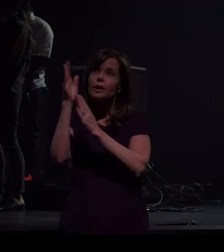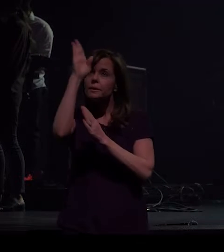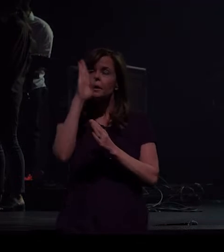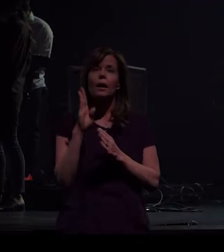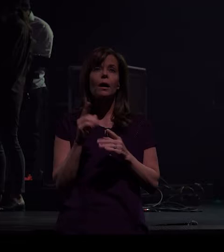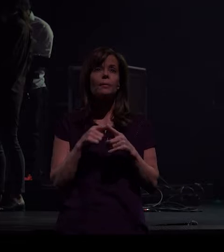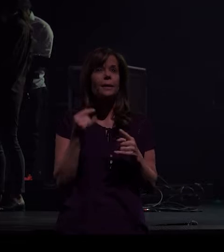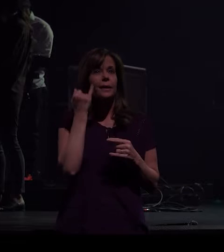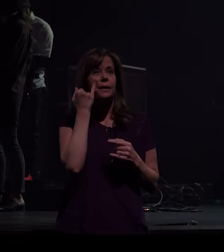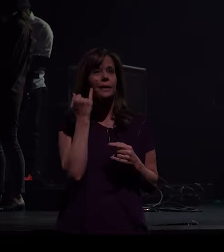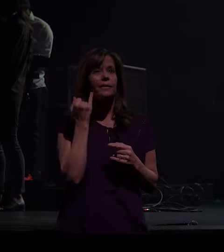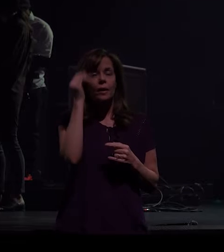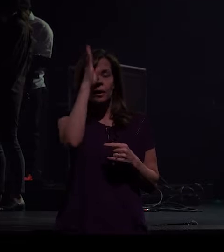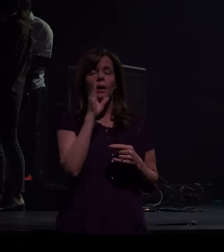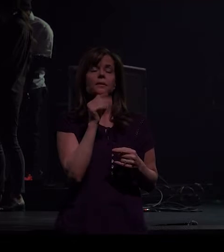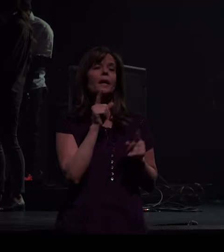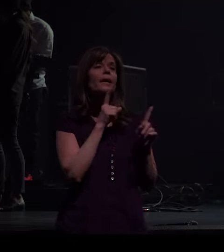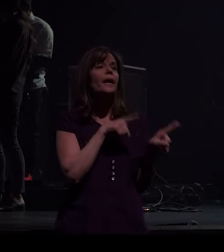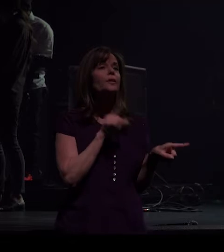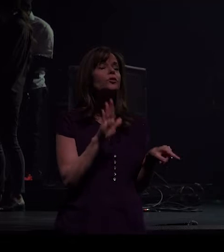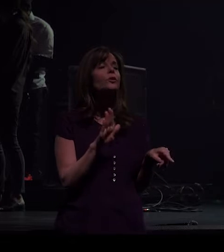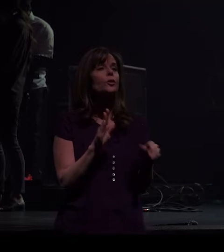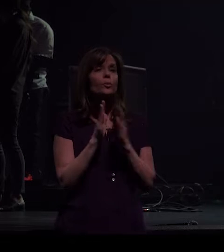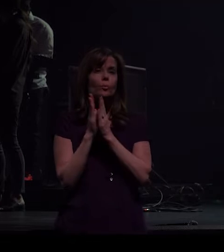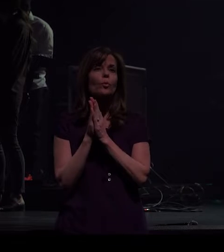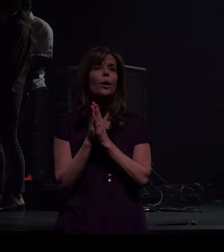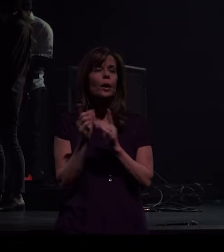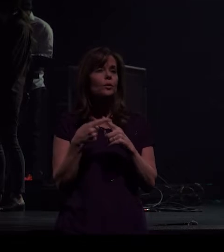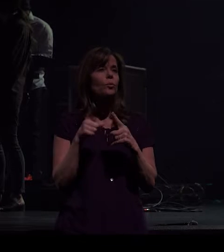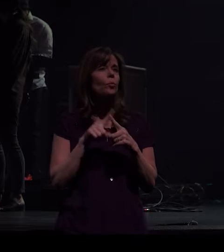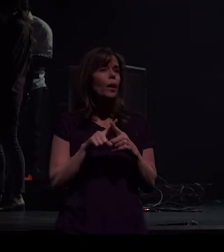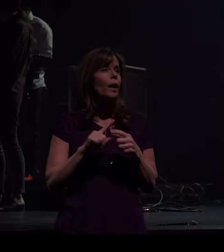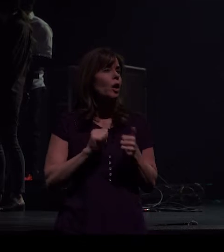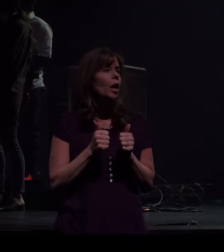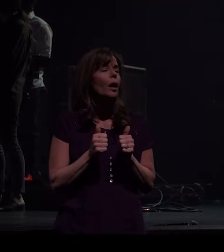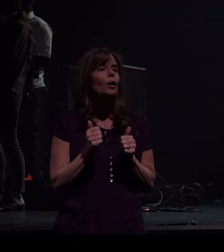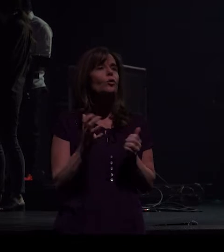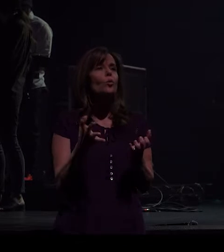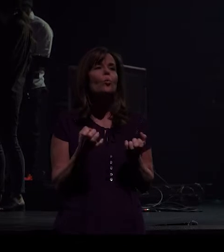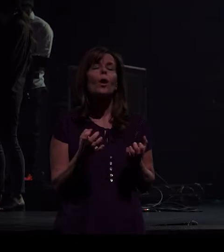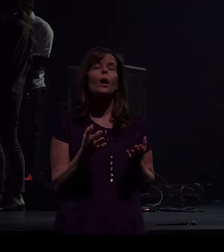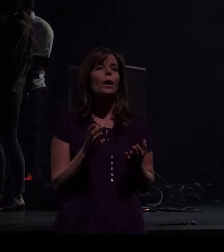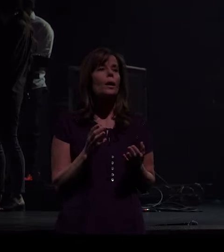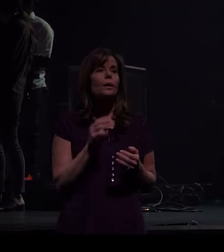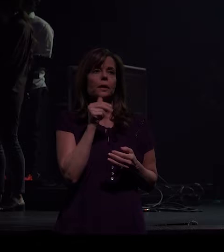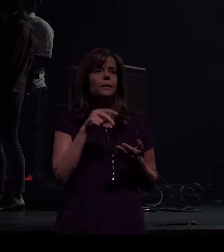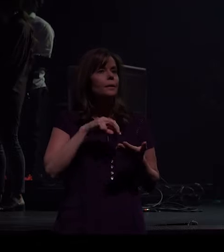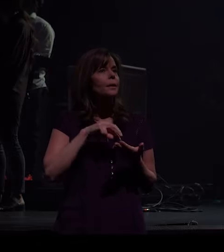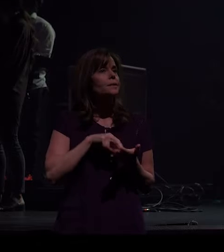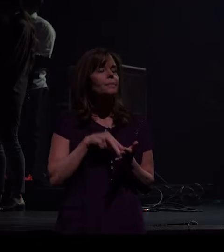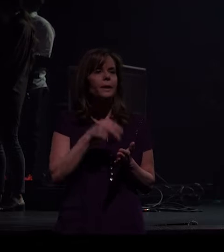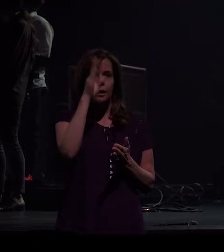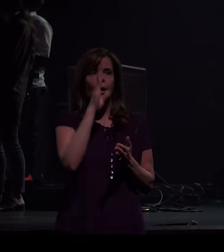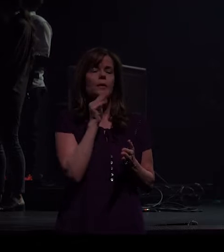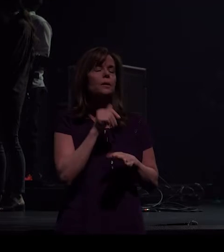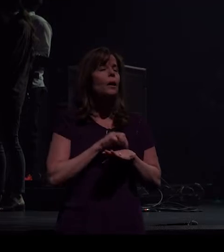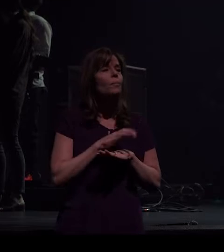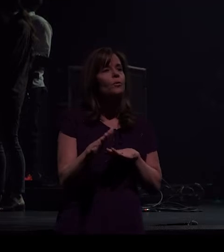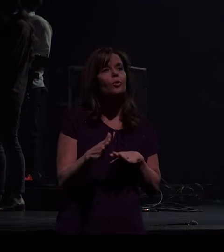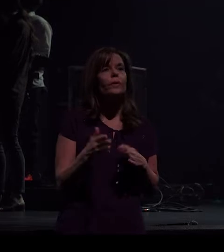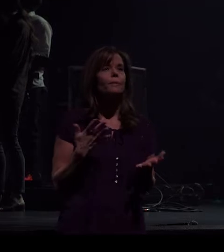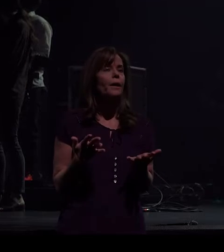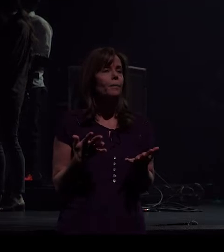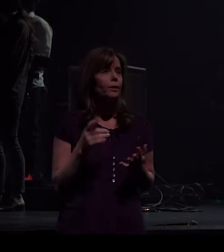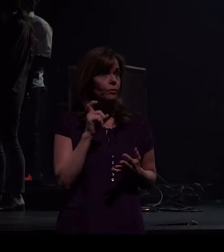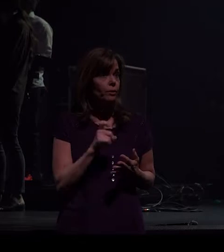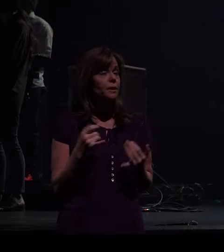answering your prayers the way you want Him to or in the timing you want doesn't mean that God is not on the move. And maybe what you need